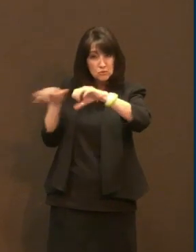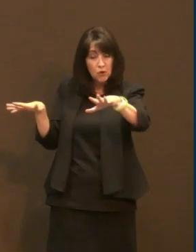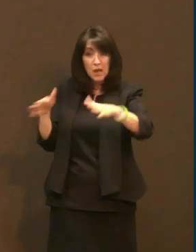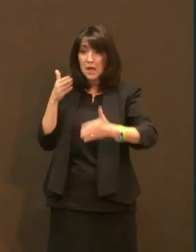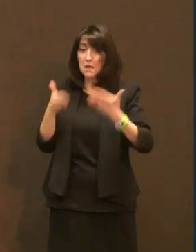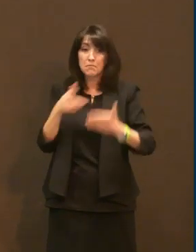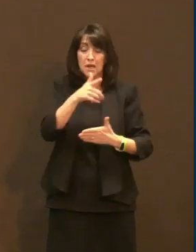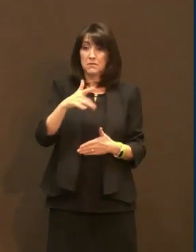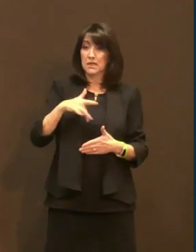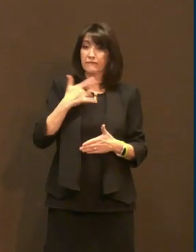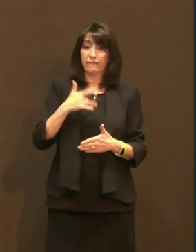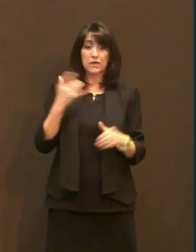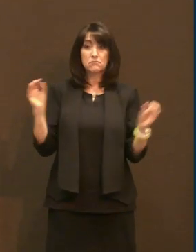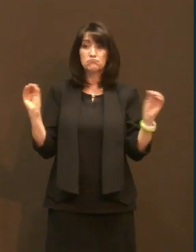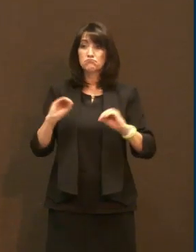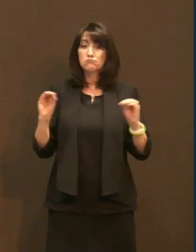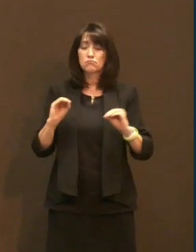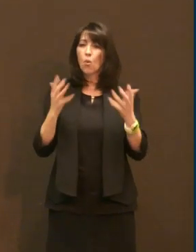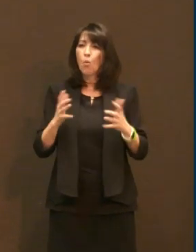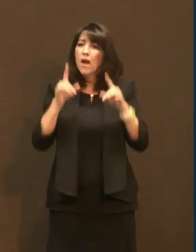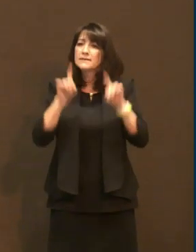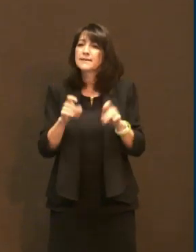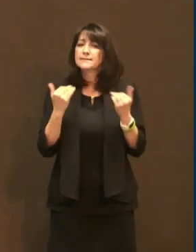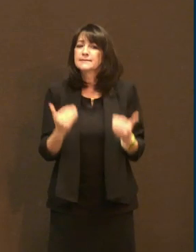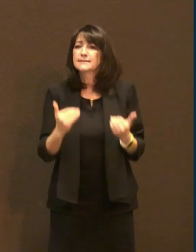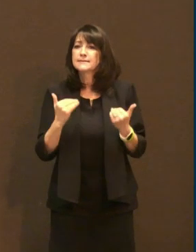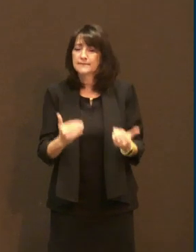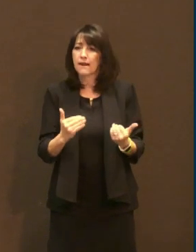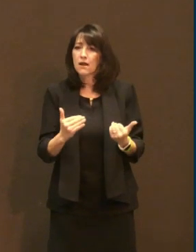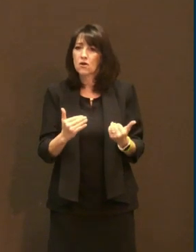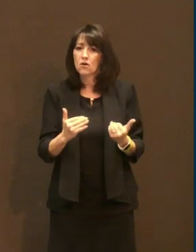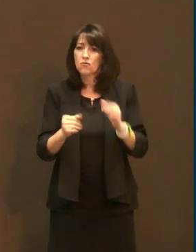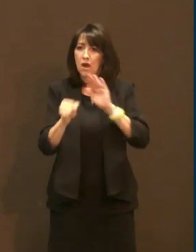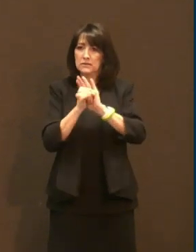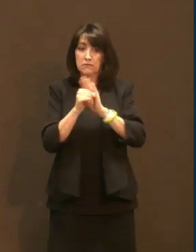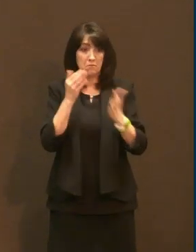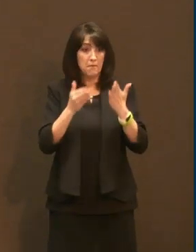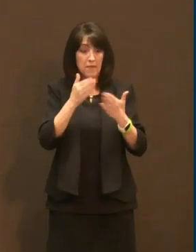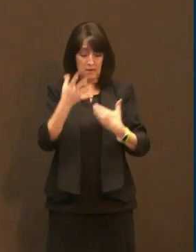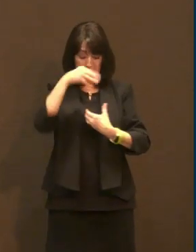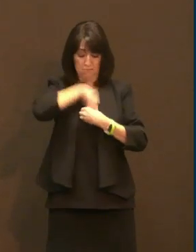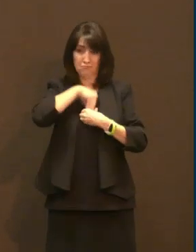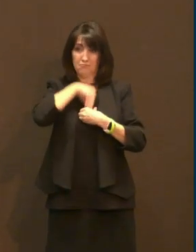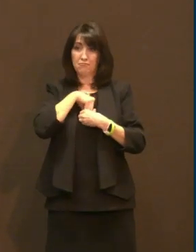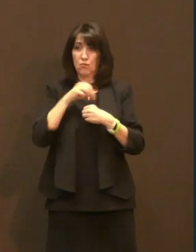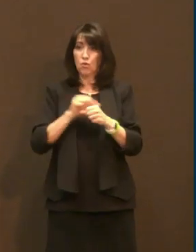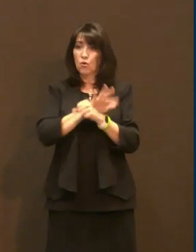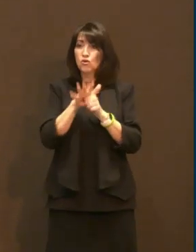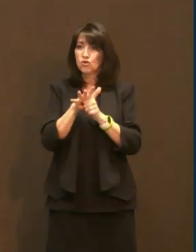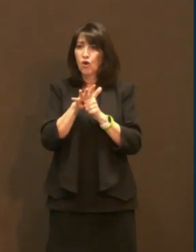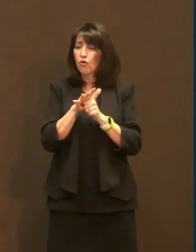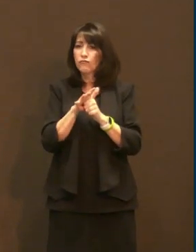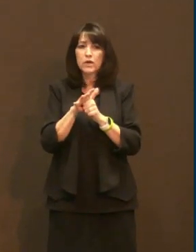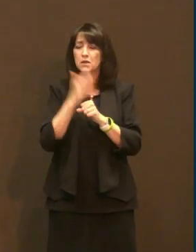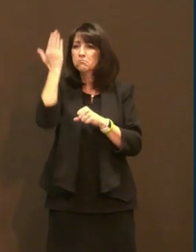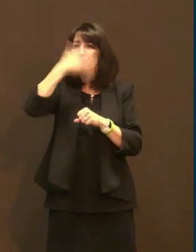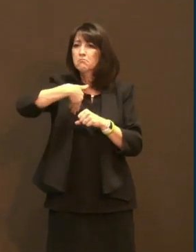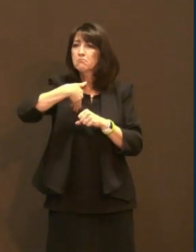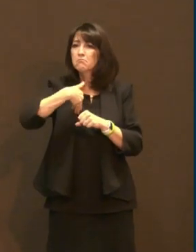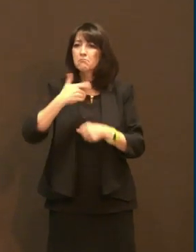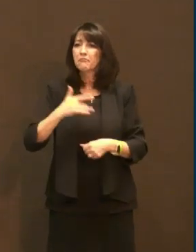symptoms, or asymptomatic, those without symptoms, we can better support staffing,